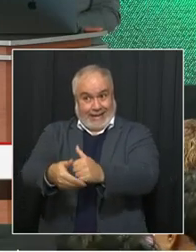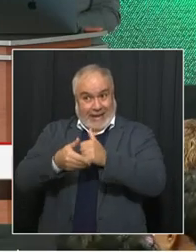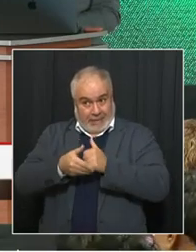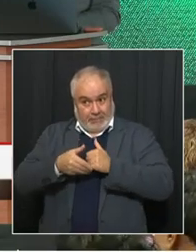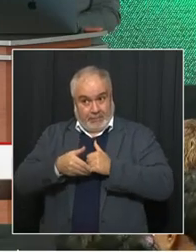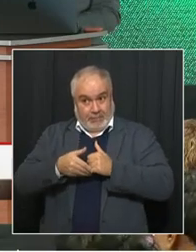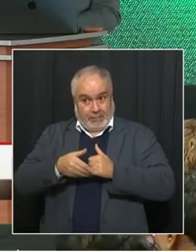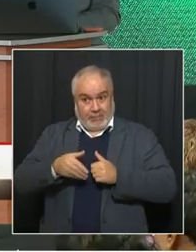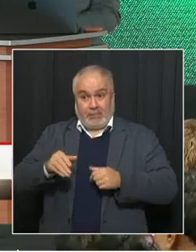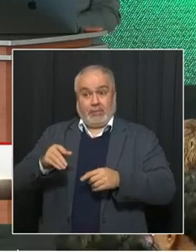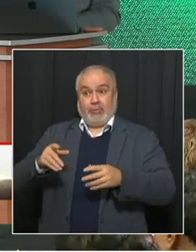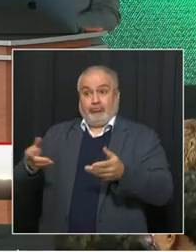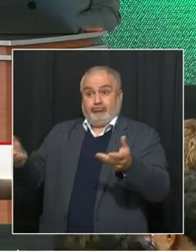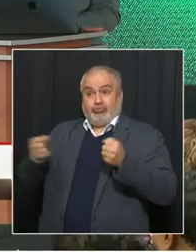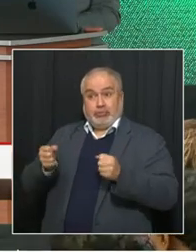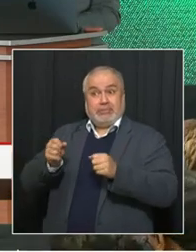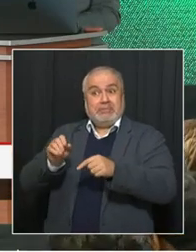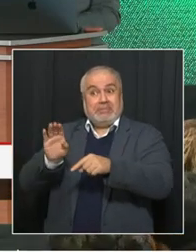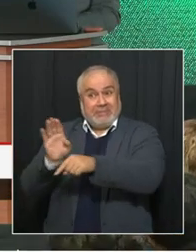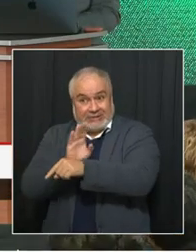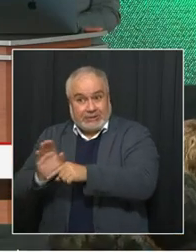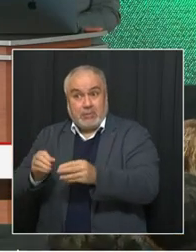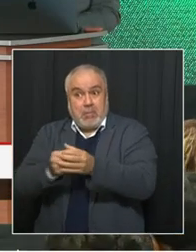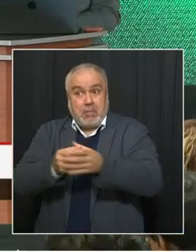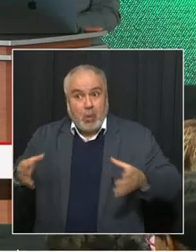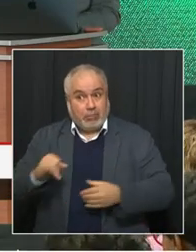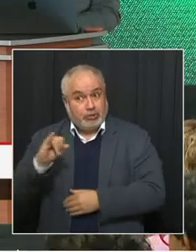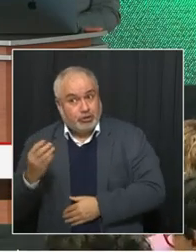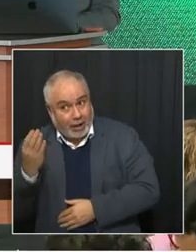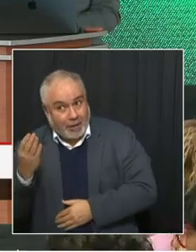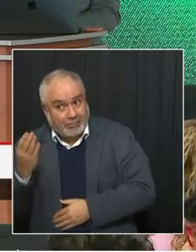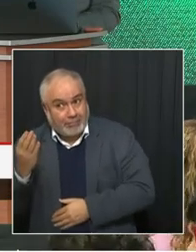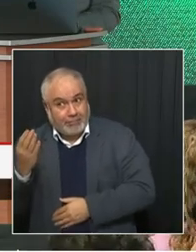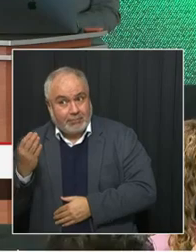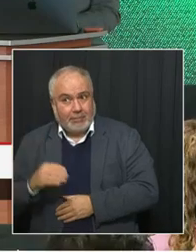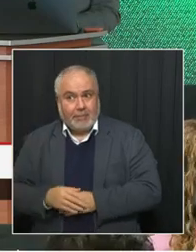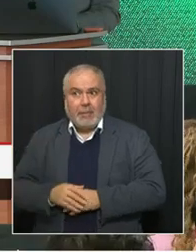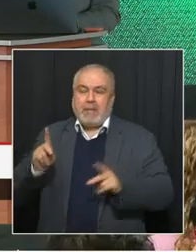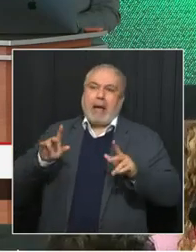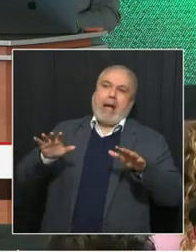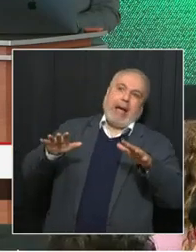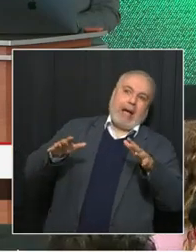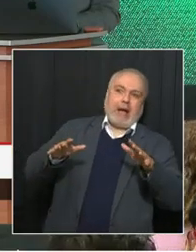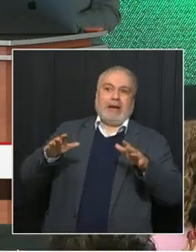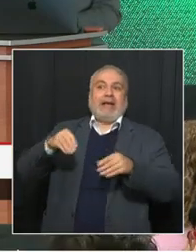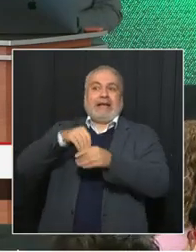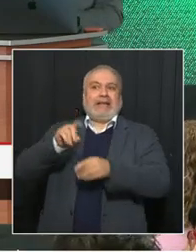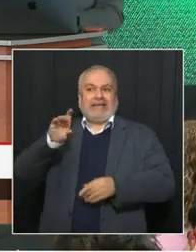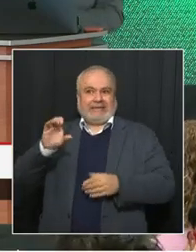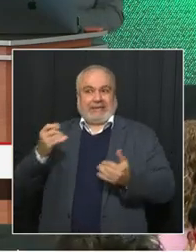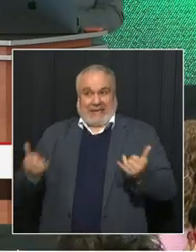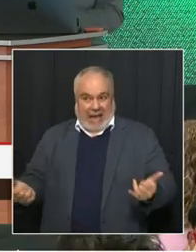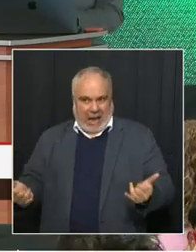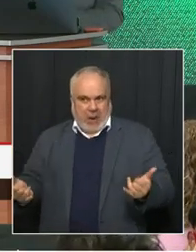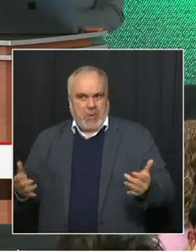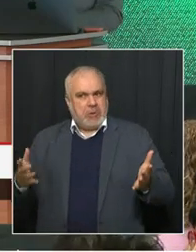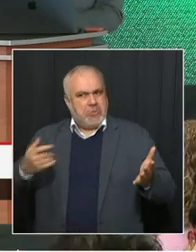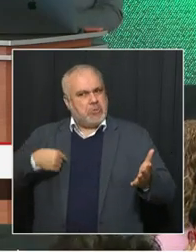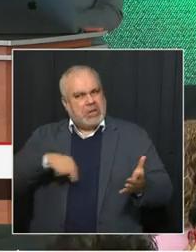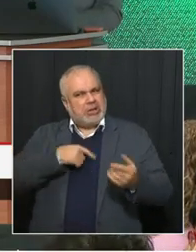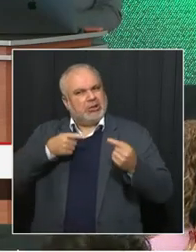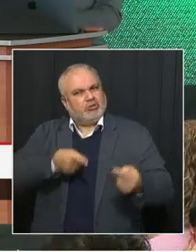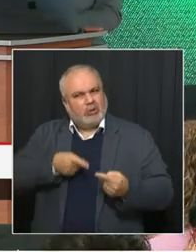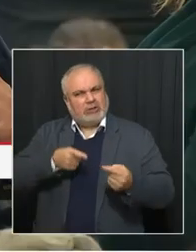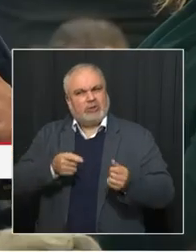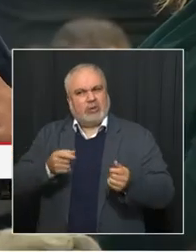new businesses? Right? In D.C. right now, we're having problems